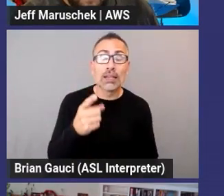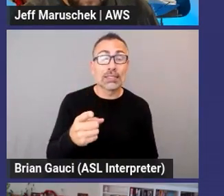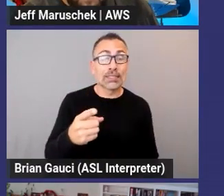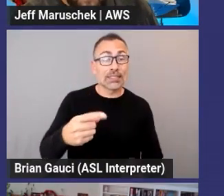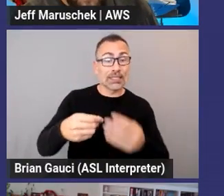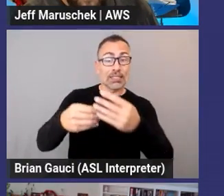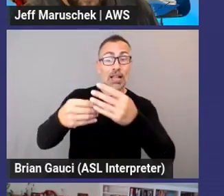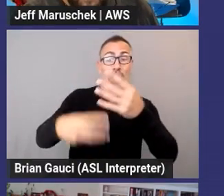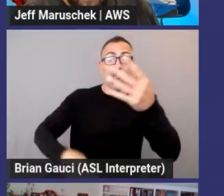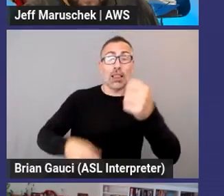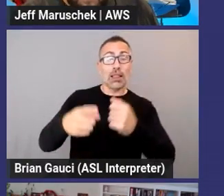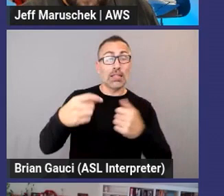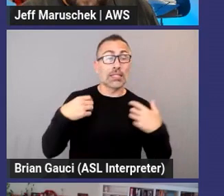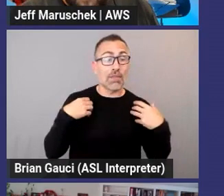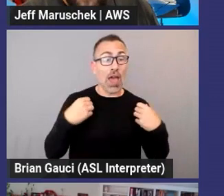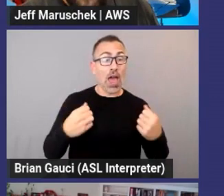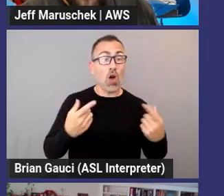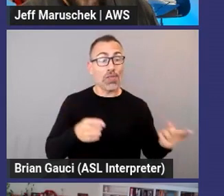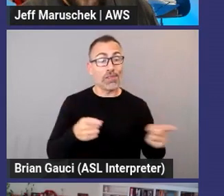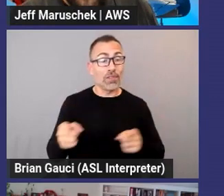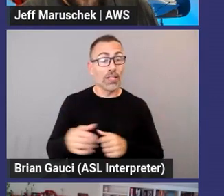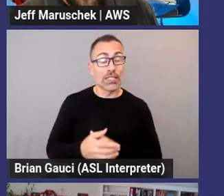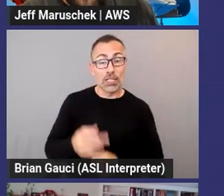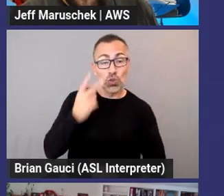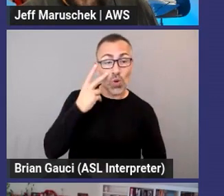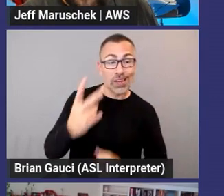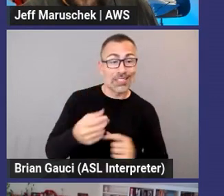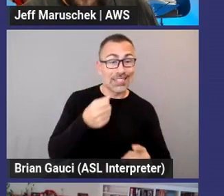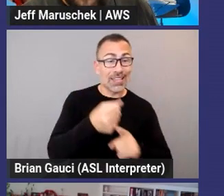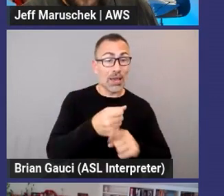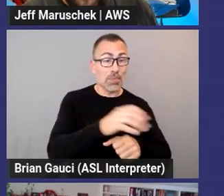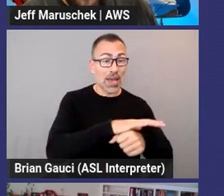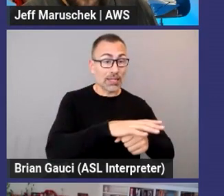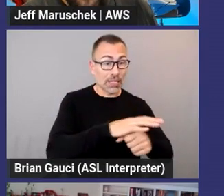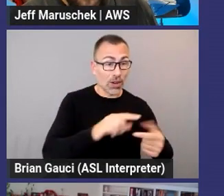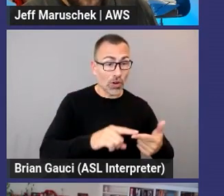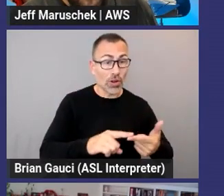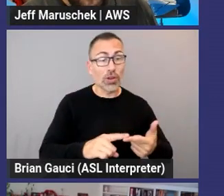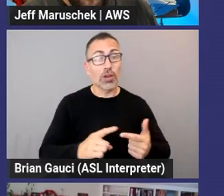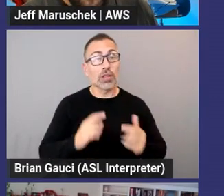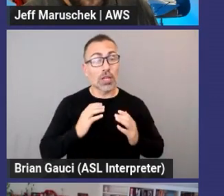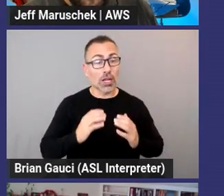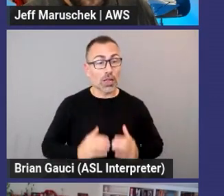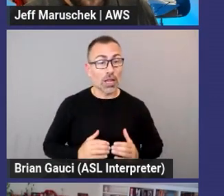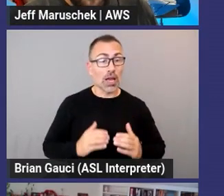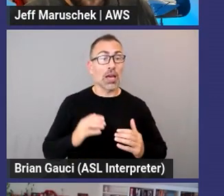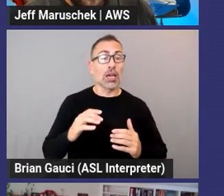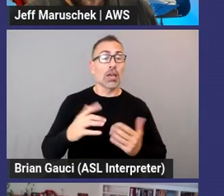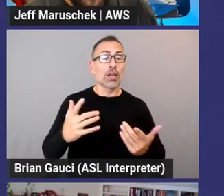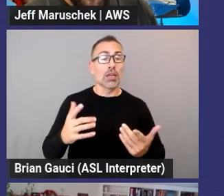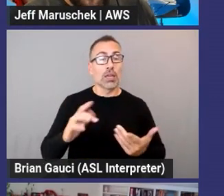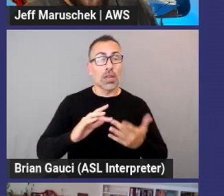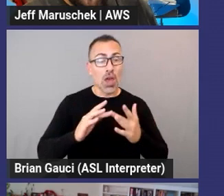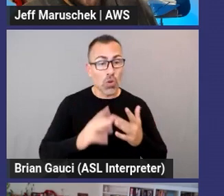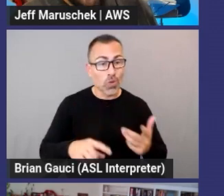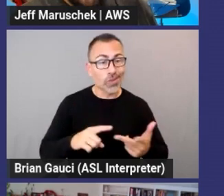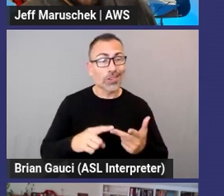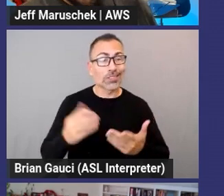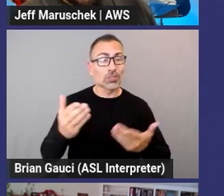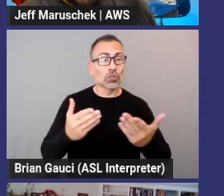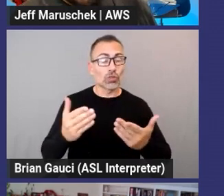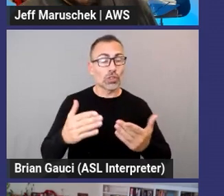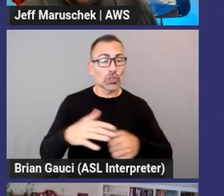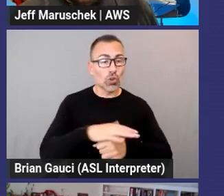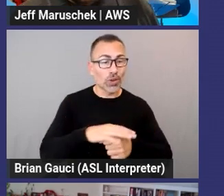health events. So I see the list of impacted locations, client networks, service location, what's the impact on my traffic, and what's the